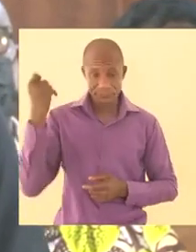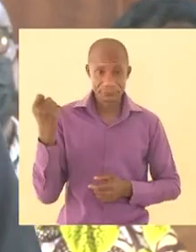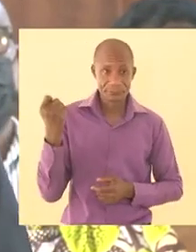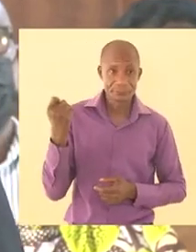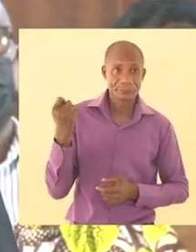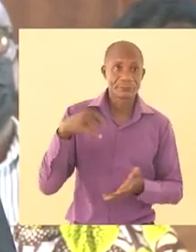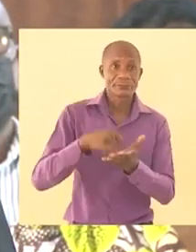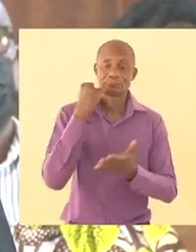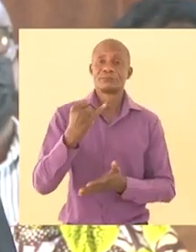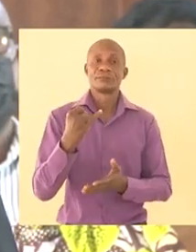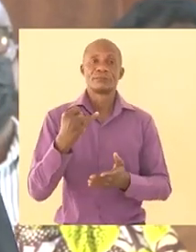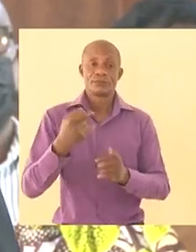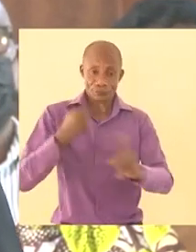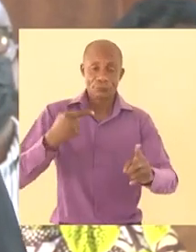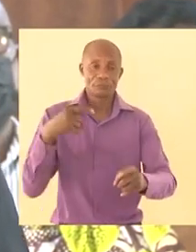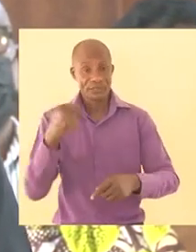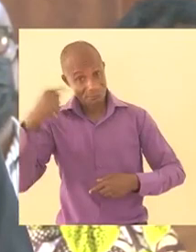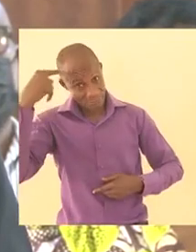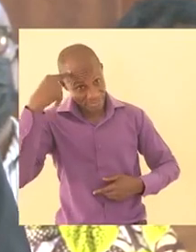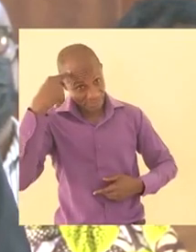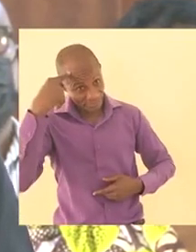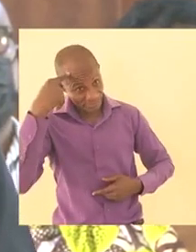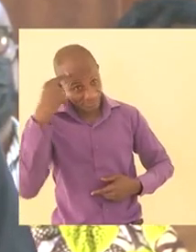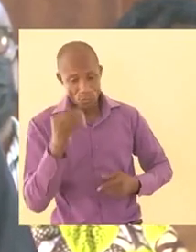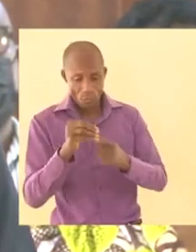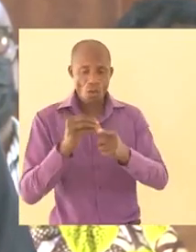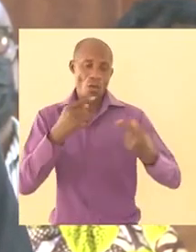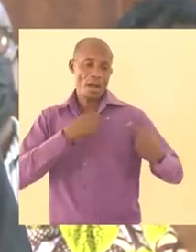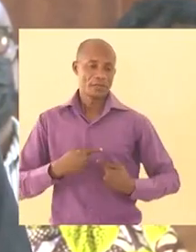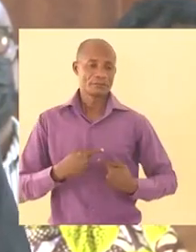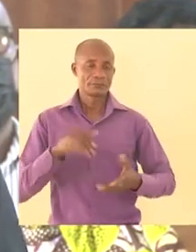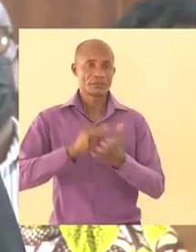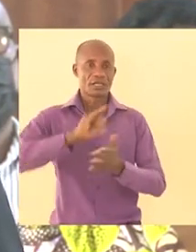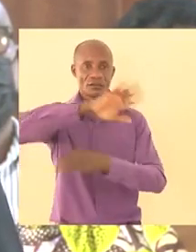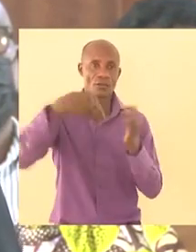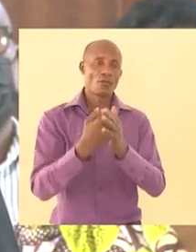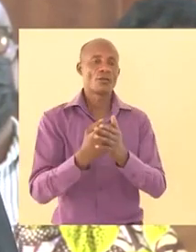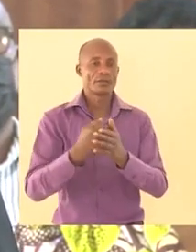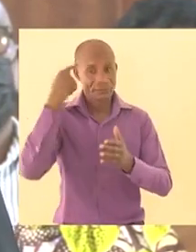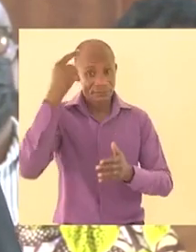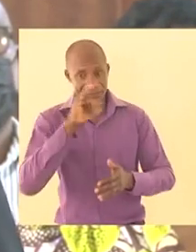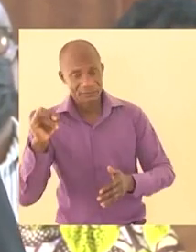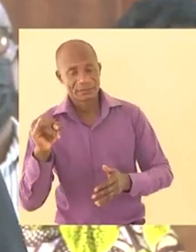Because it is from the mind or from the heart that all kinds of thoughts